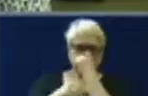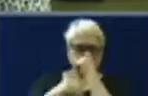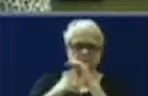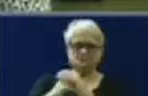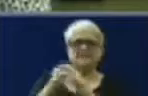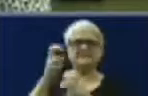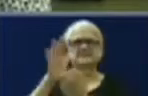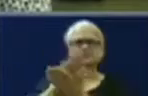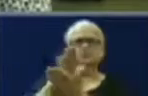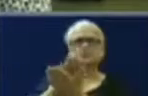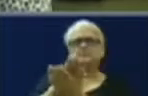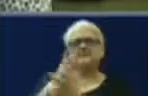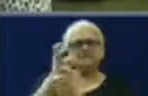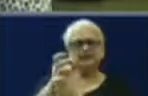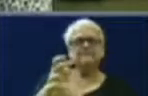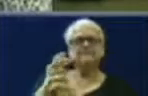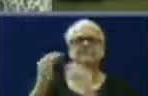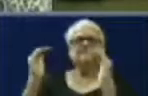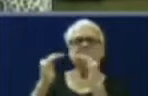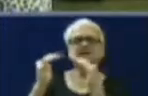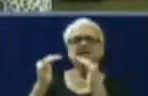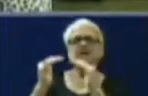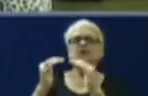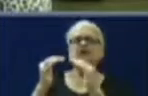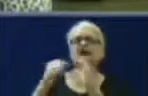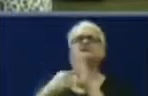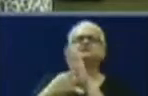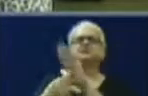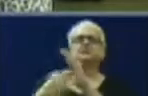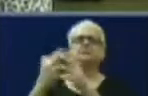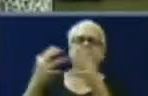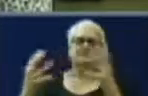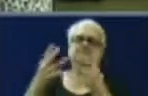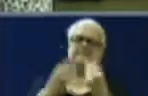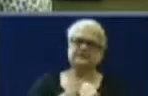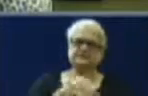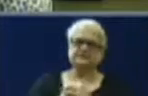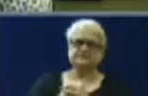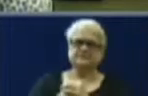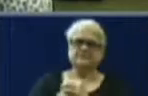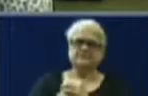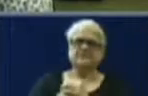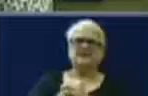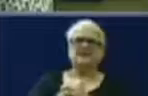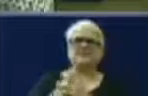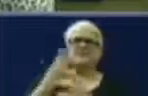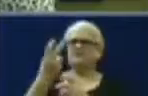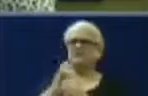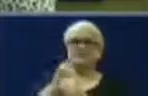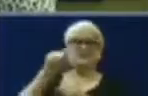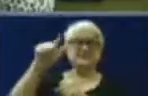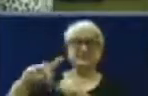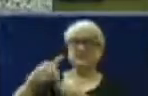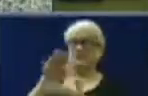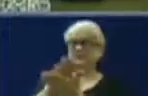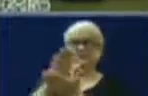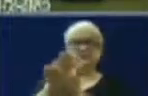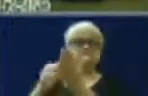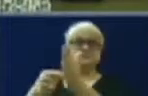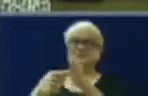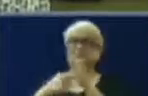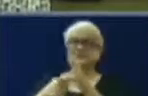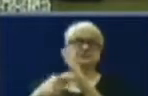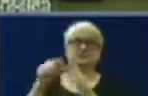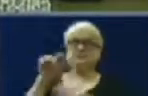toughness, fairness, and compassion. However, 2 months into the school year, the school far from mirrors those values.